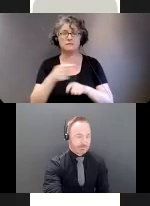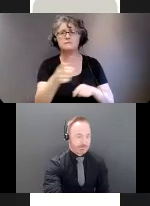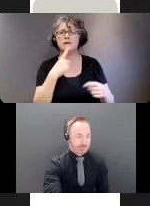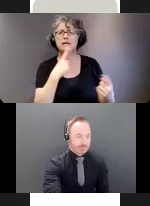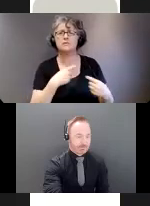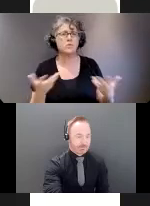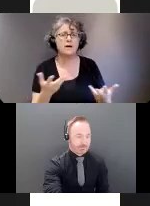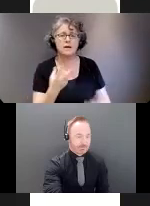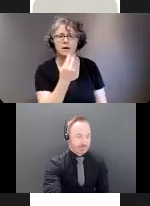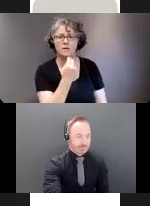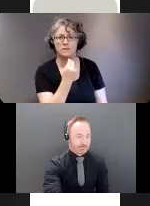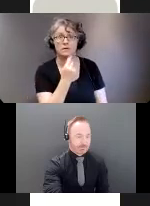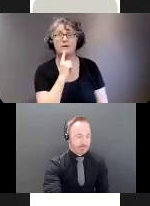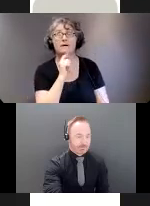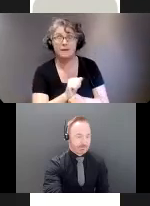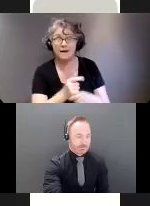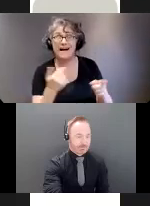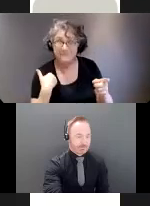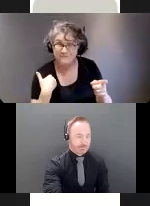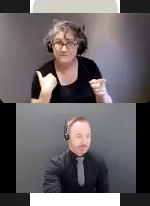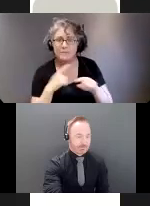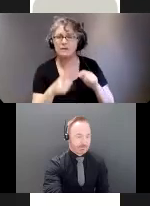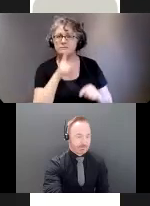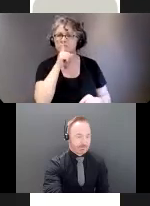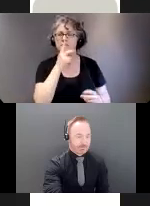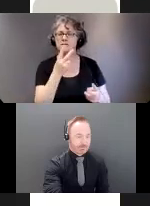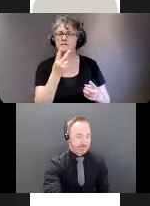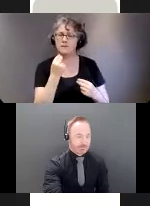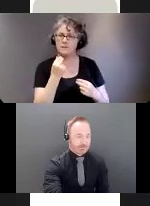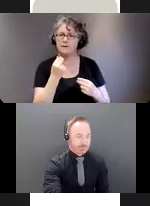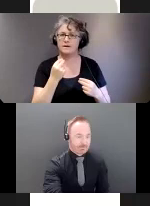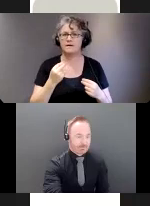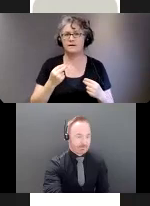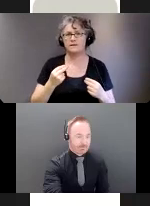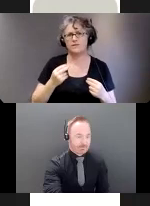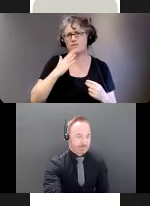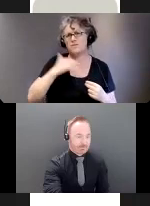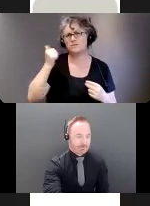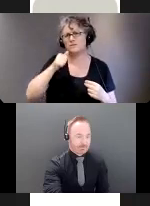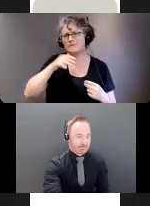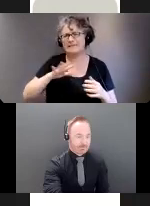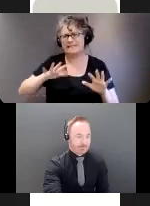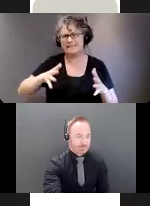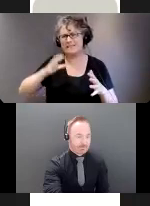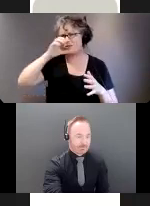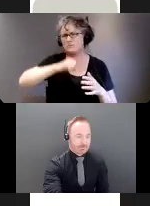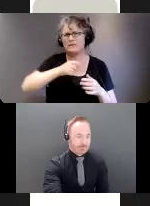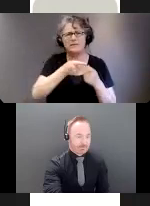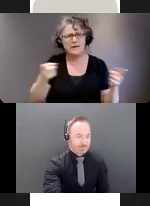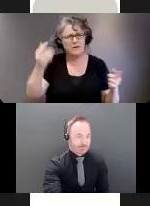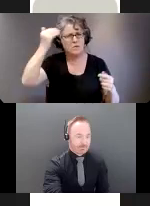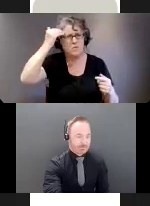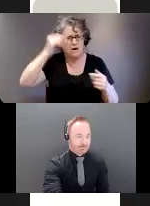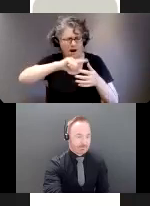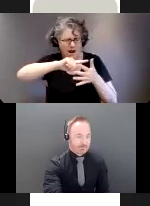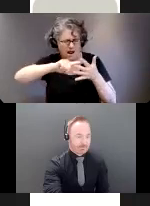not necessarily the best question for younger women. It kind of assumes that somebody has an awareness of all of the